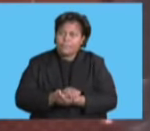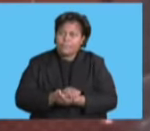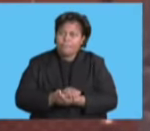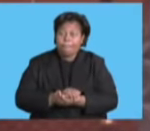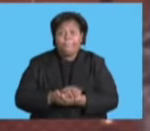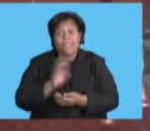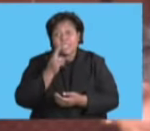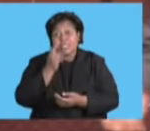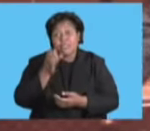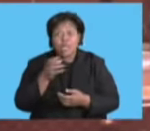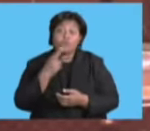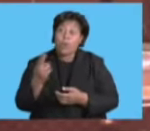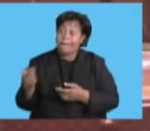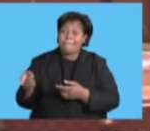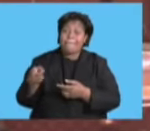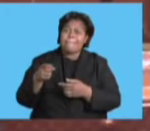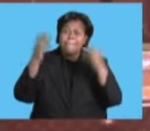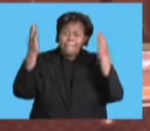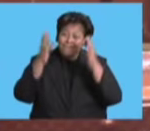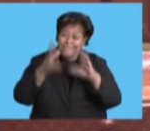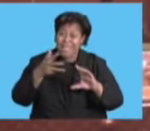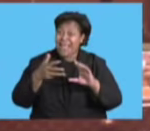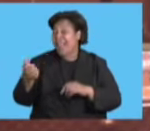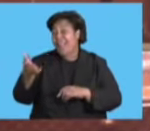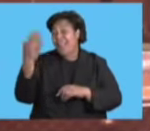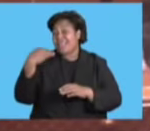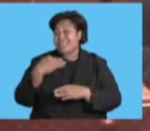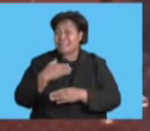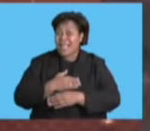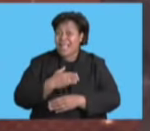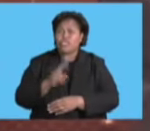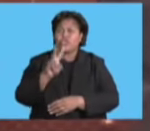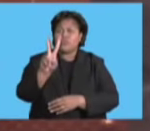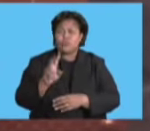night, because the 2 opposition members really have not signed the report.